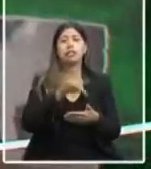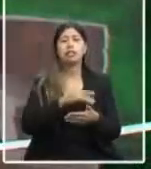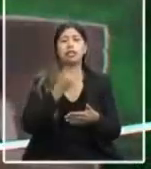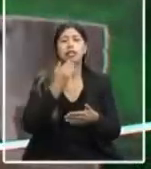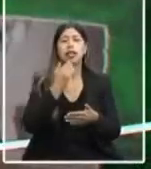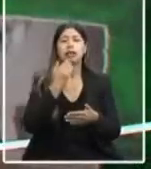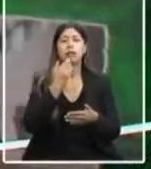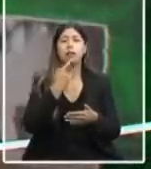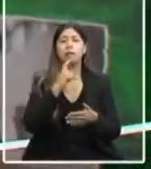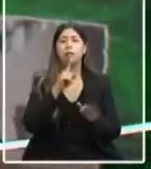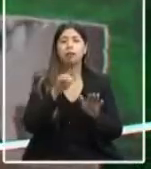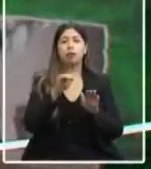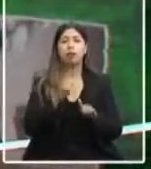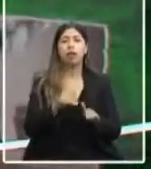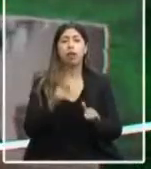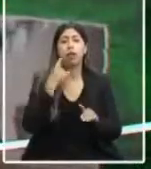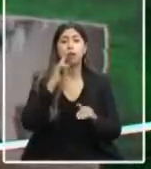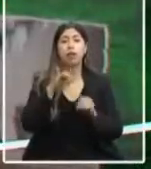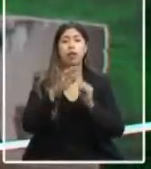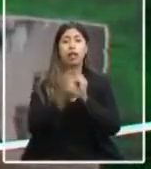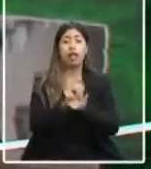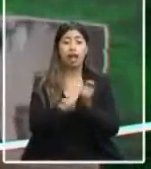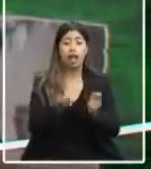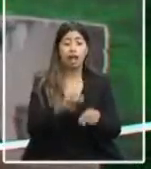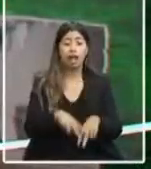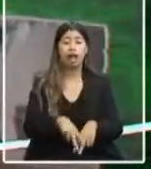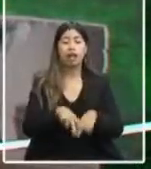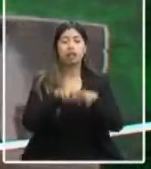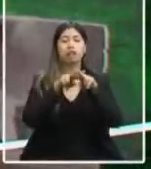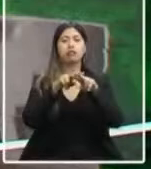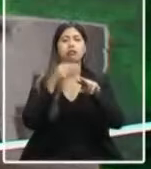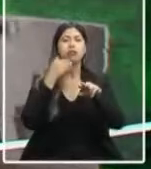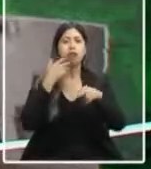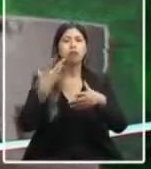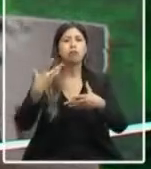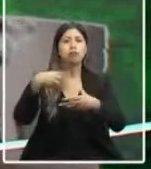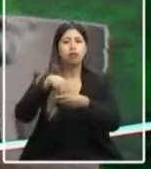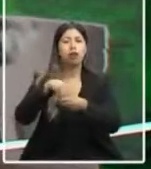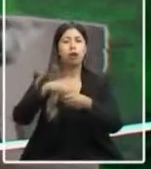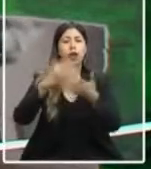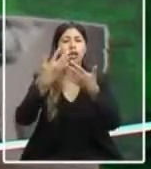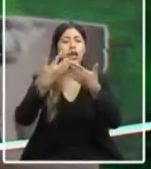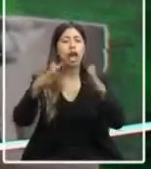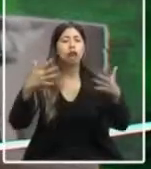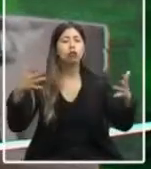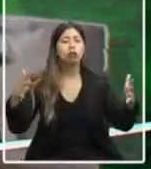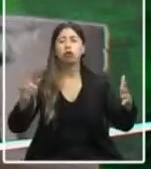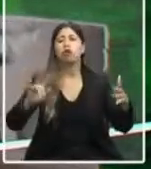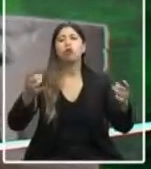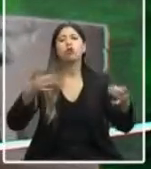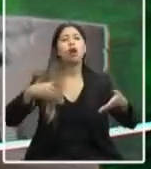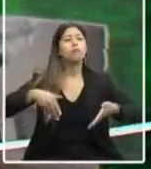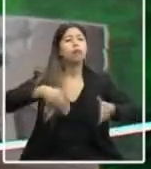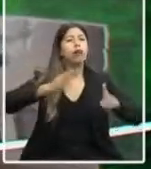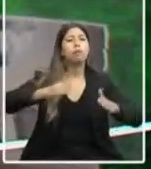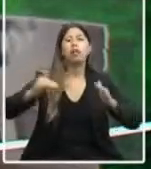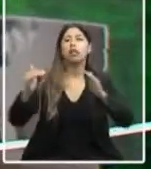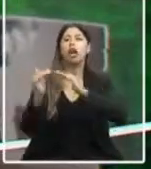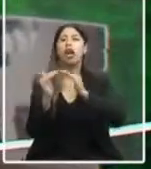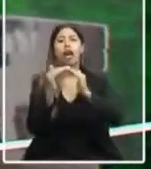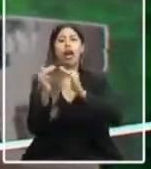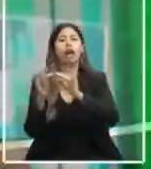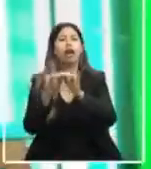not just the roads and bridges and houses, and not just education and literacy and